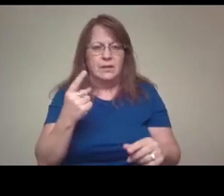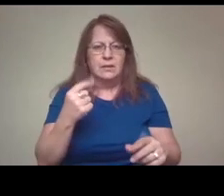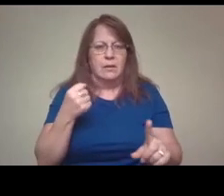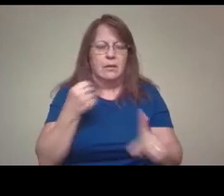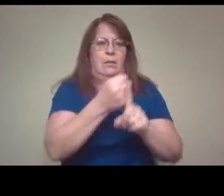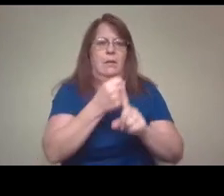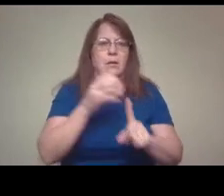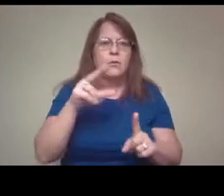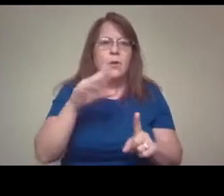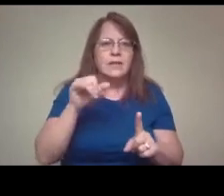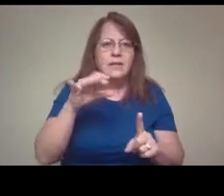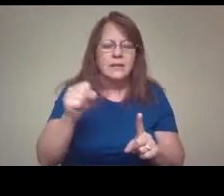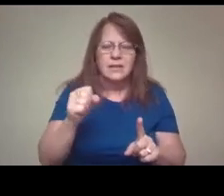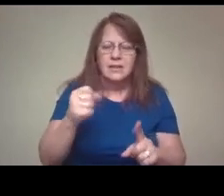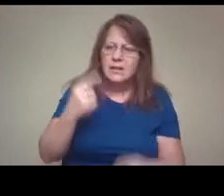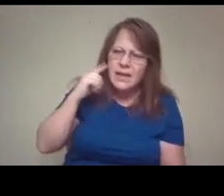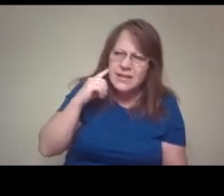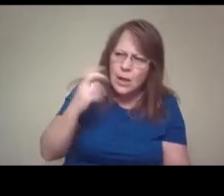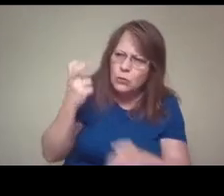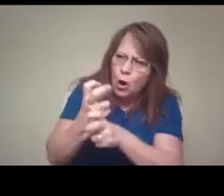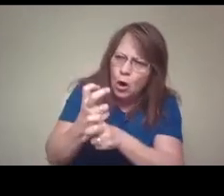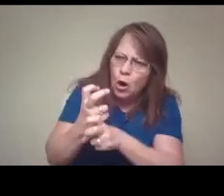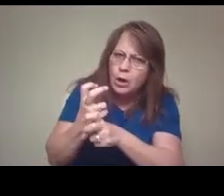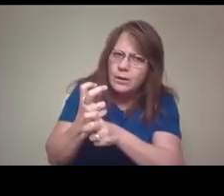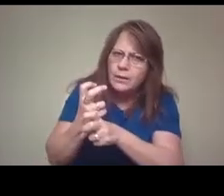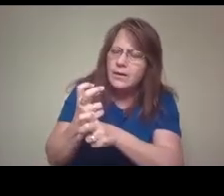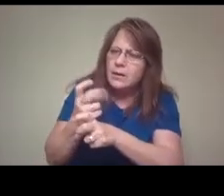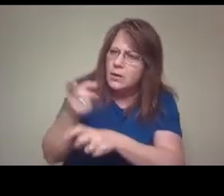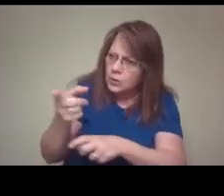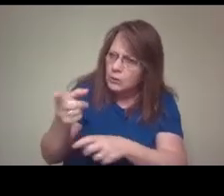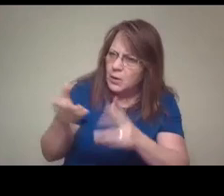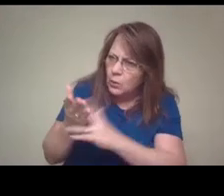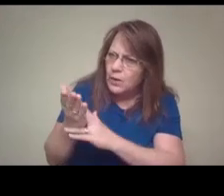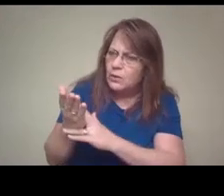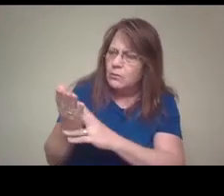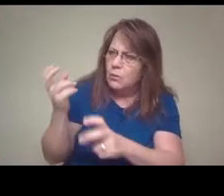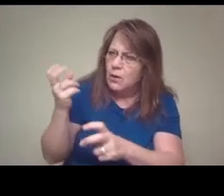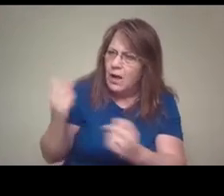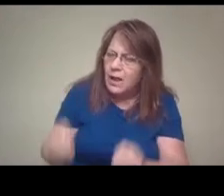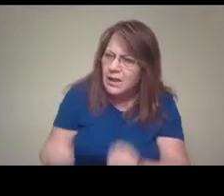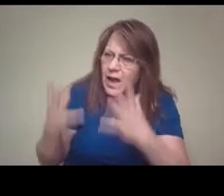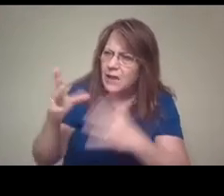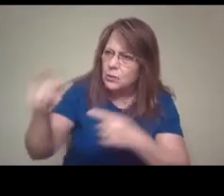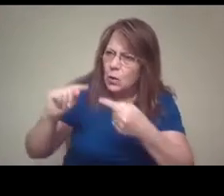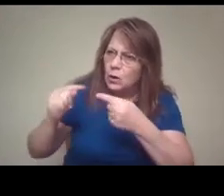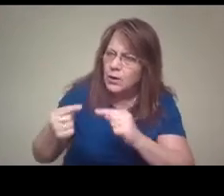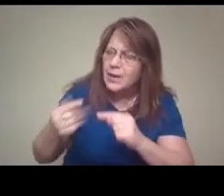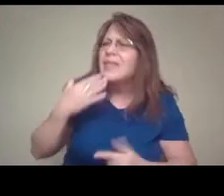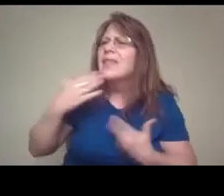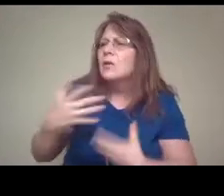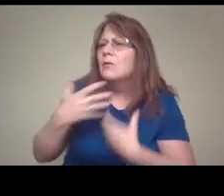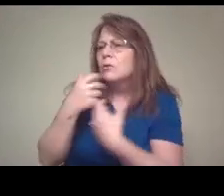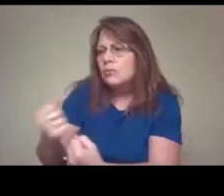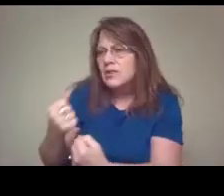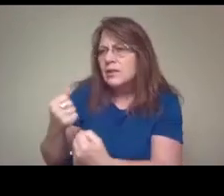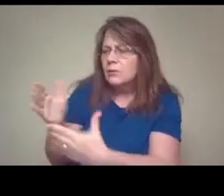as, that sounds really hard, and it sounds like you've been really going through a lot, or you really are hurting. Thank you for trusting me enough to share